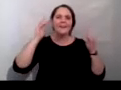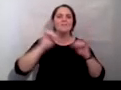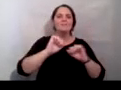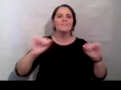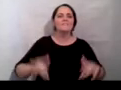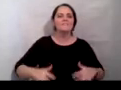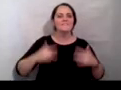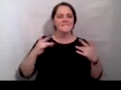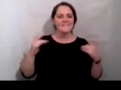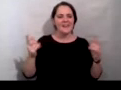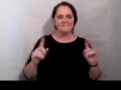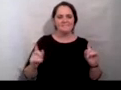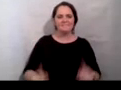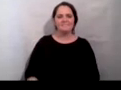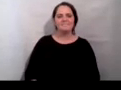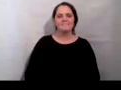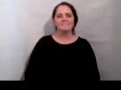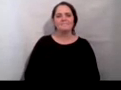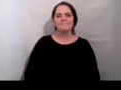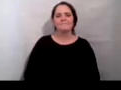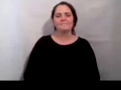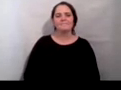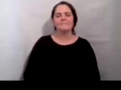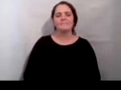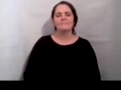feeling. So thank you very much for that.